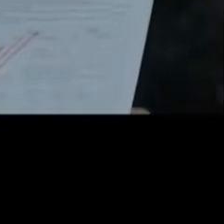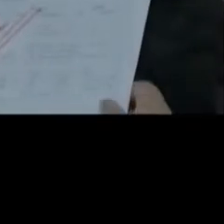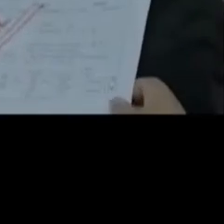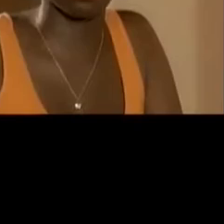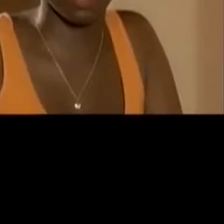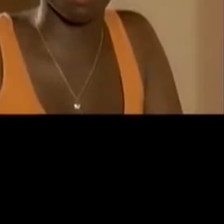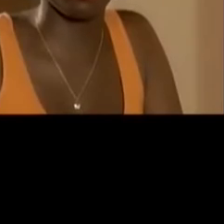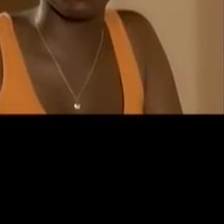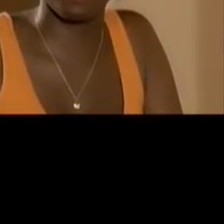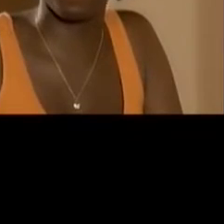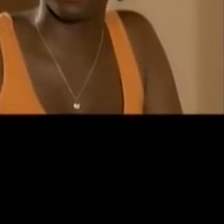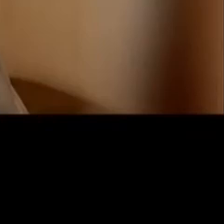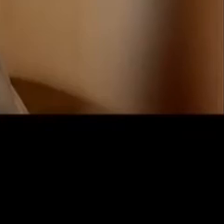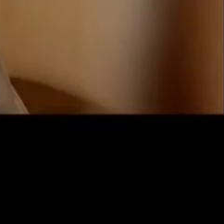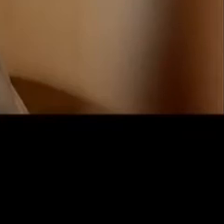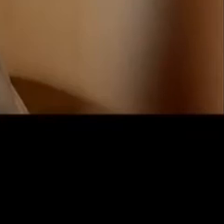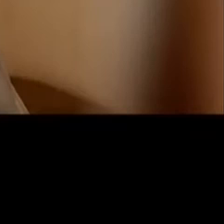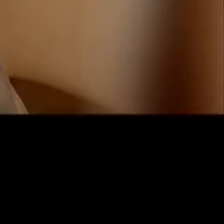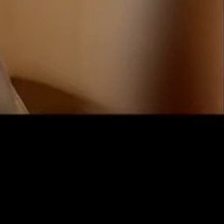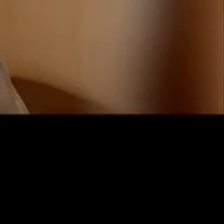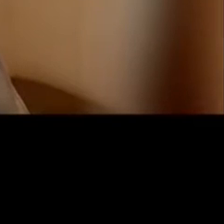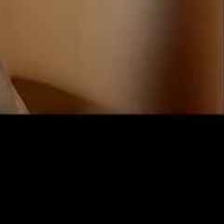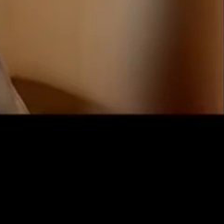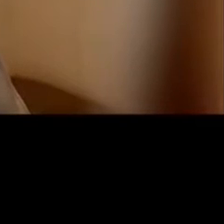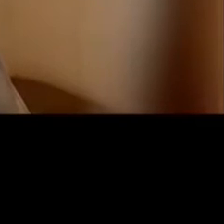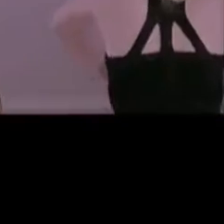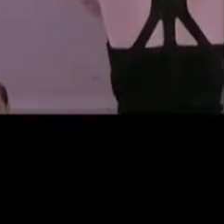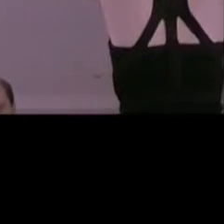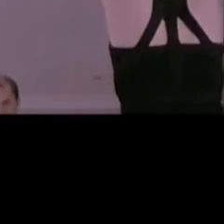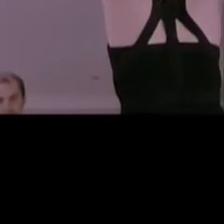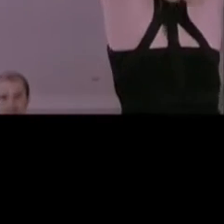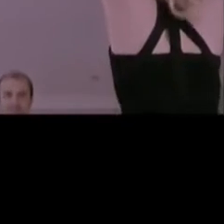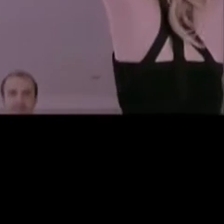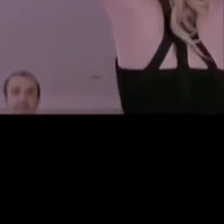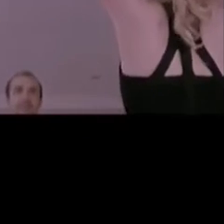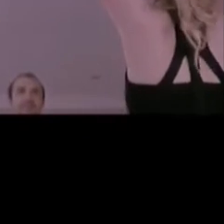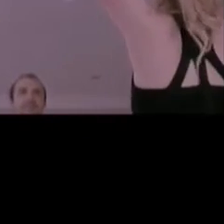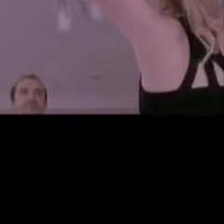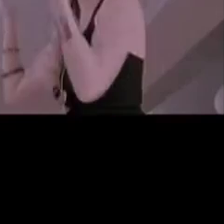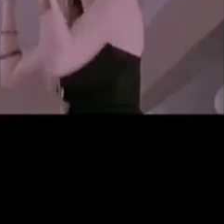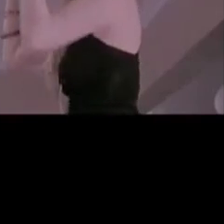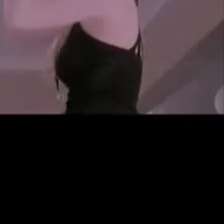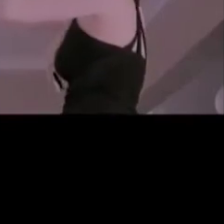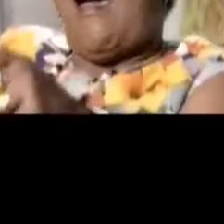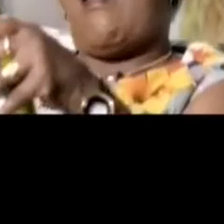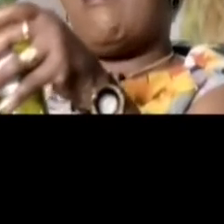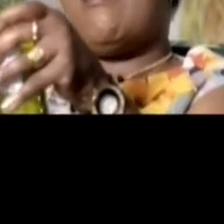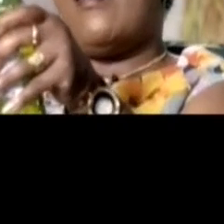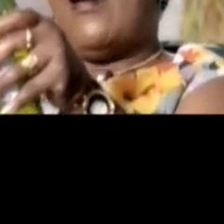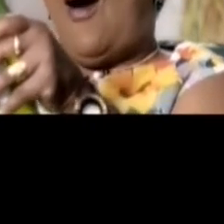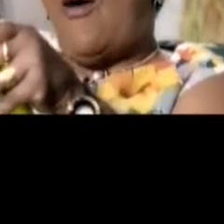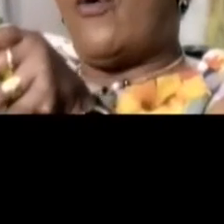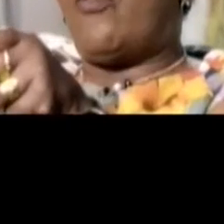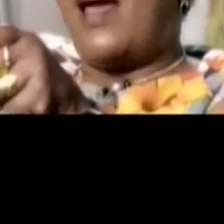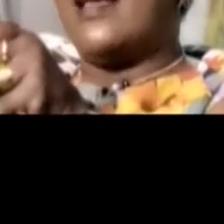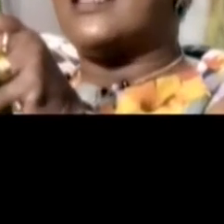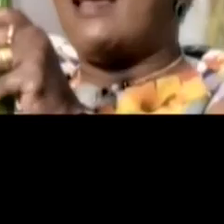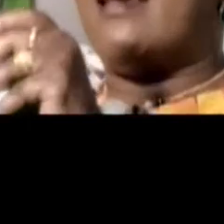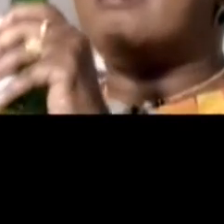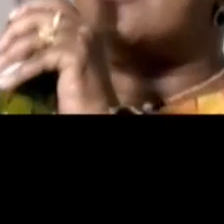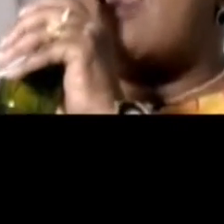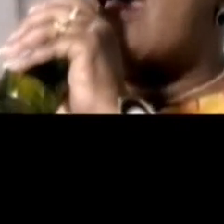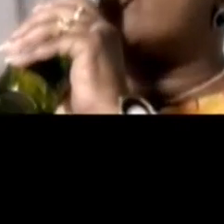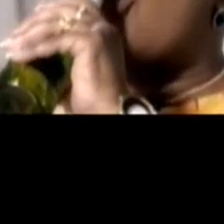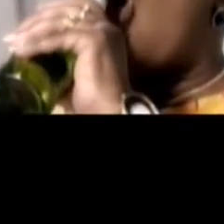go. Stay strong. So now I'm you people. You are right now. And party on.